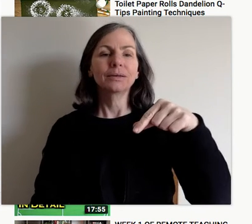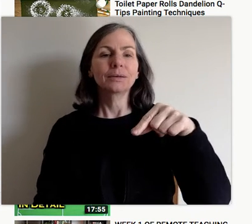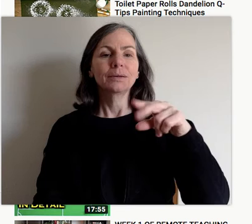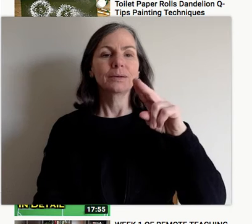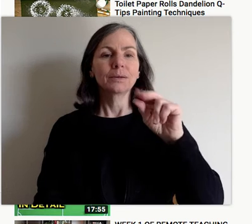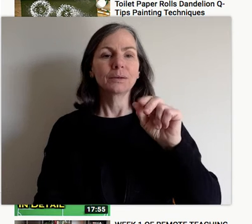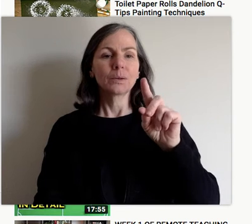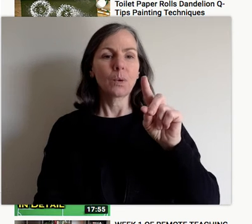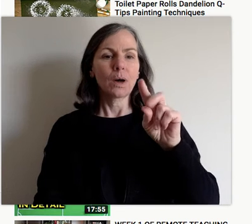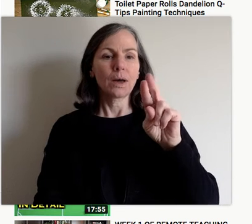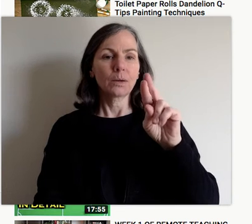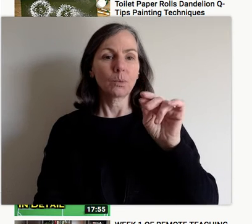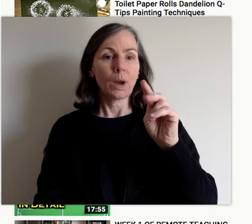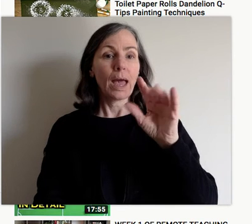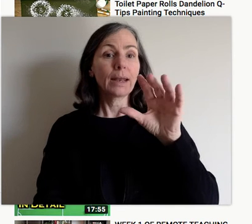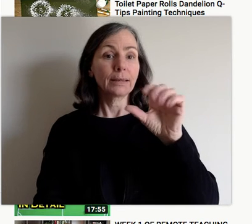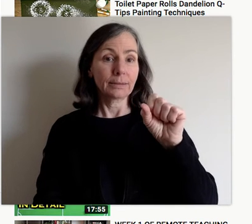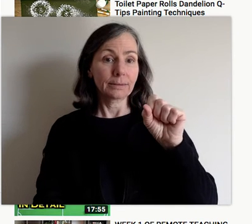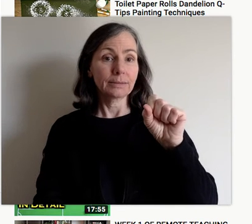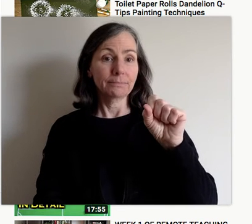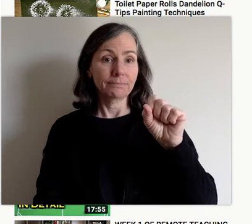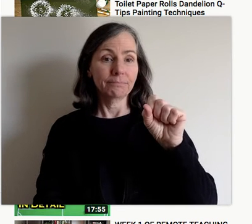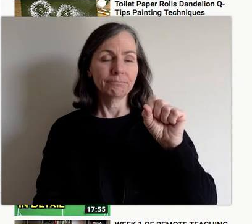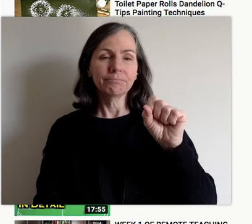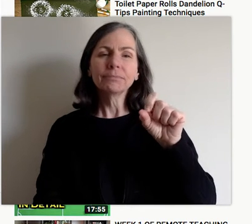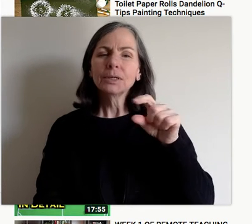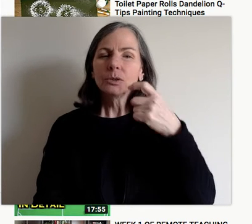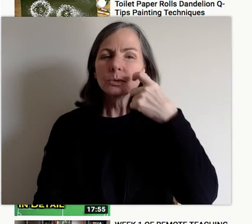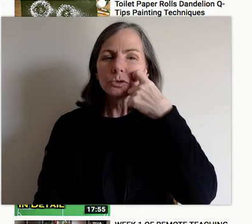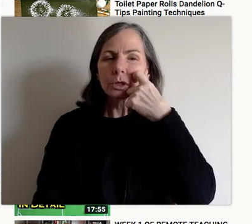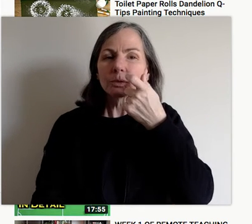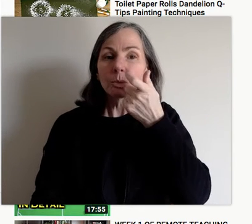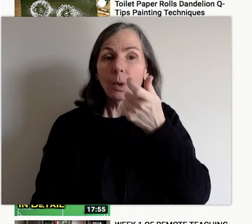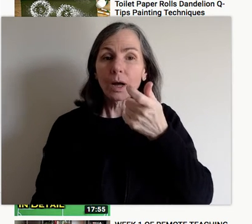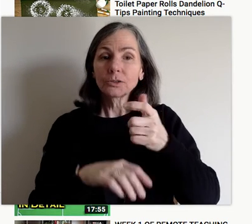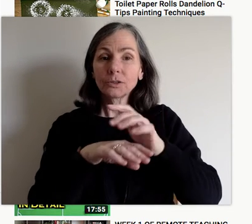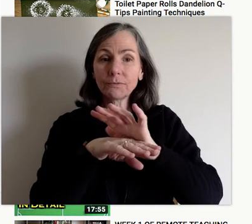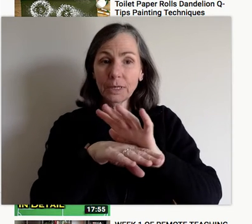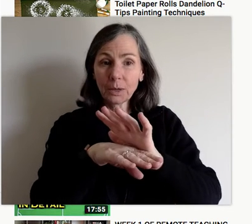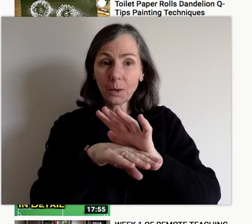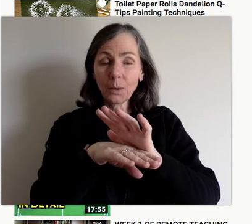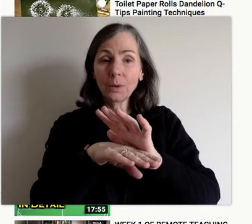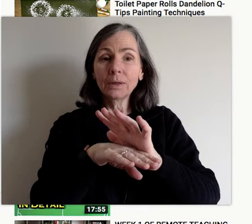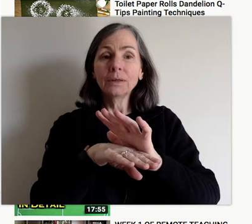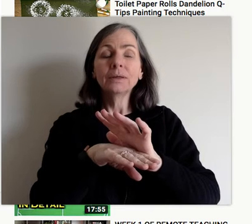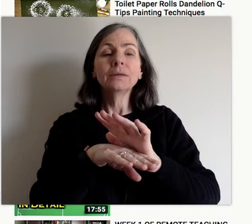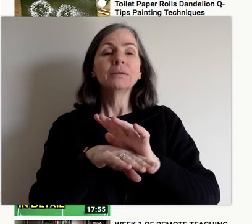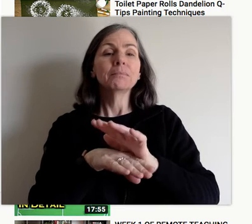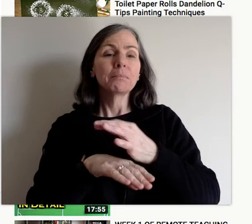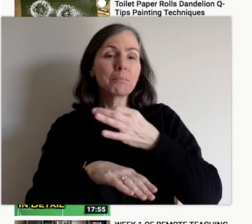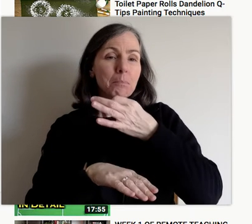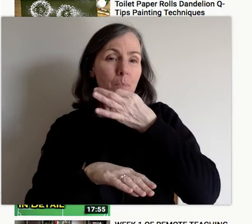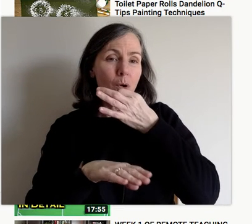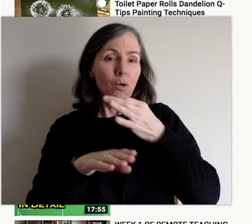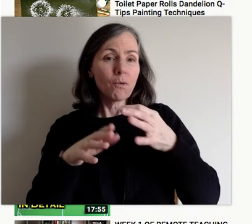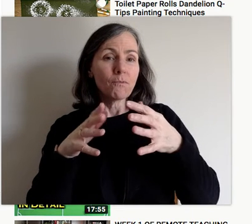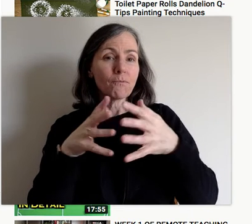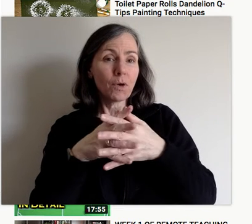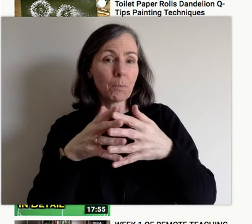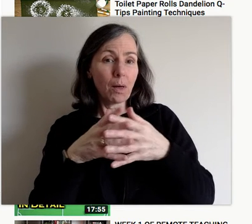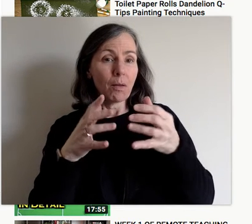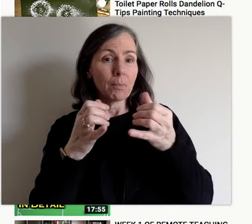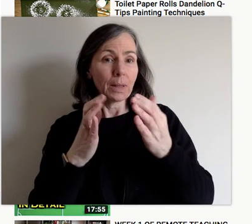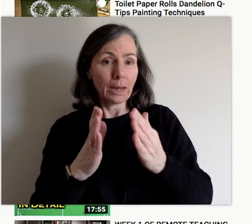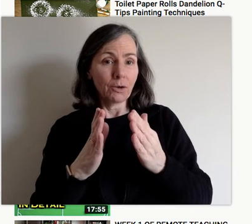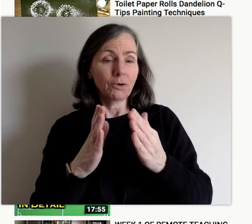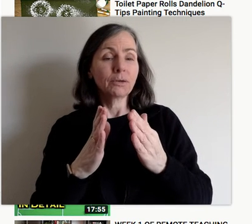just watched a video in which you watch an NFL kicker. I'm going to circle that kicker in the middle